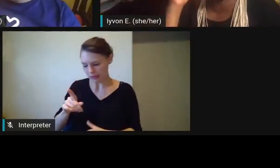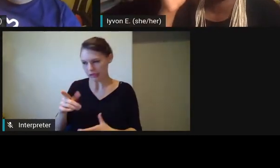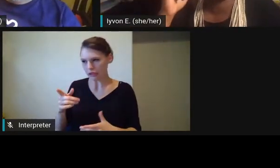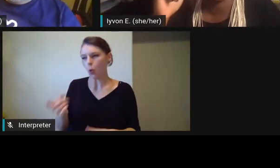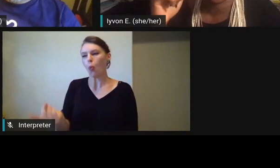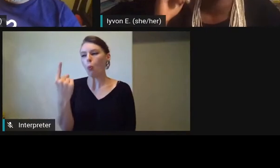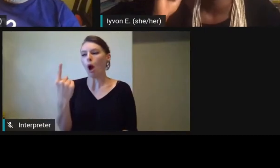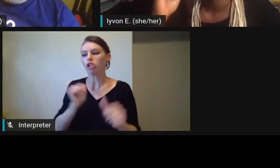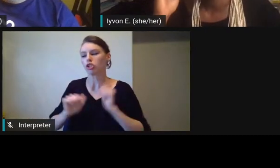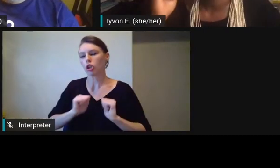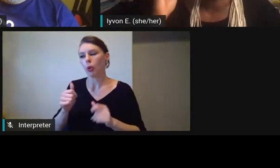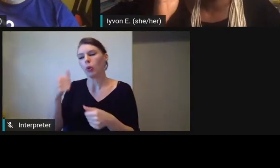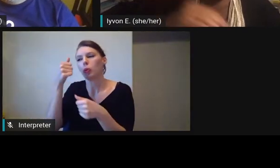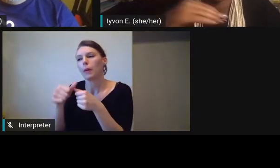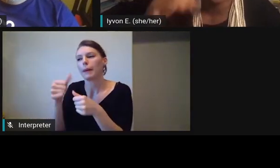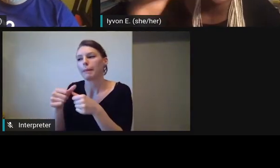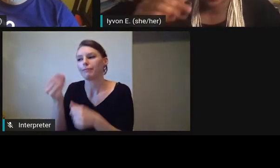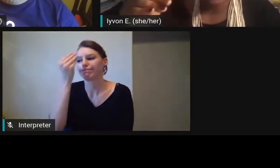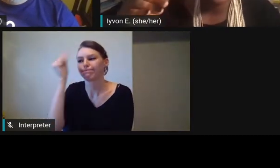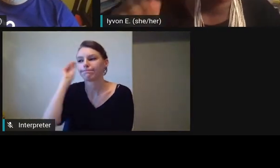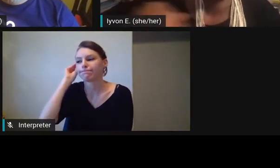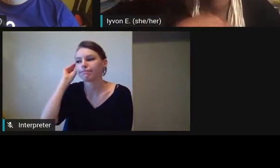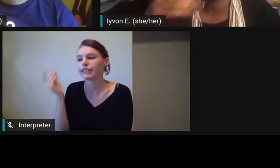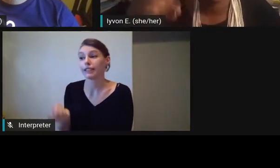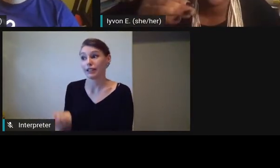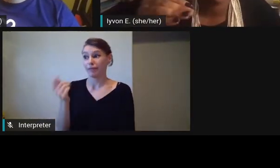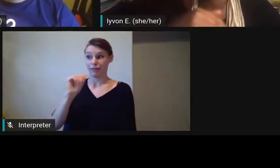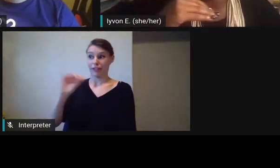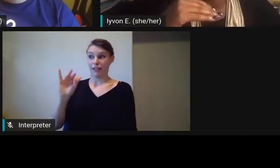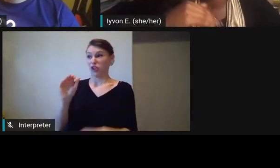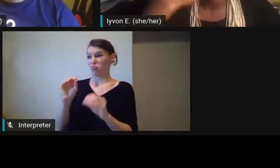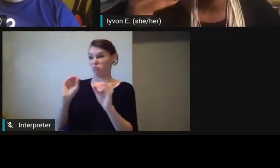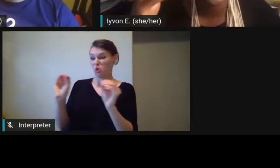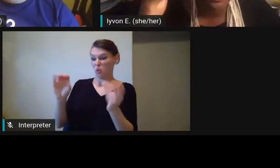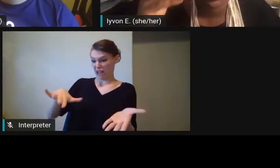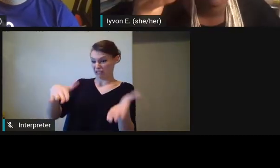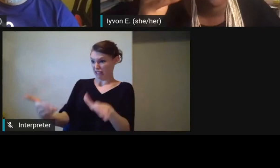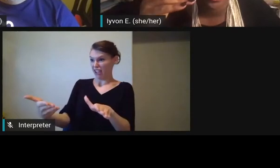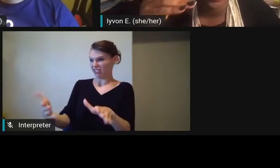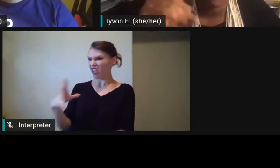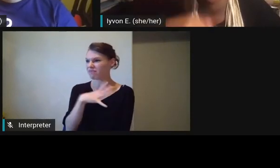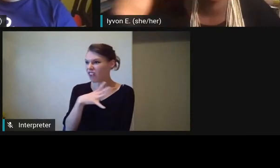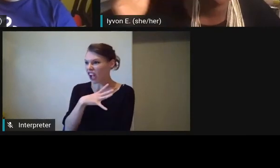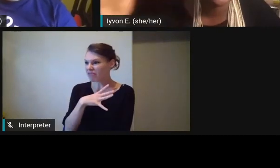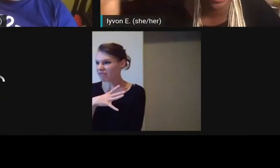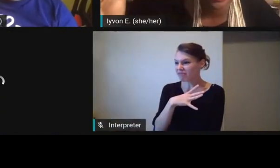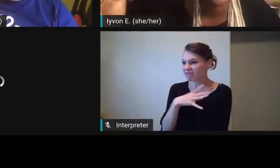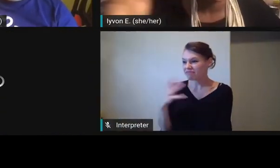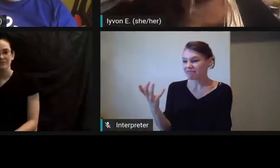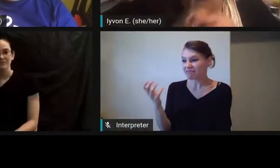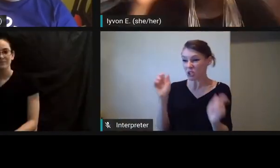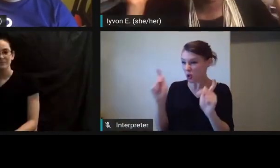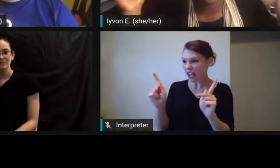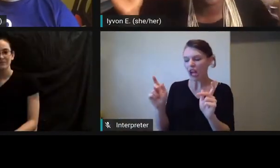first of all, remember that, because also if no one dies, it's fine. Like, it's either going to be okay or everyone